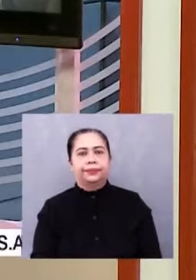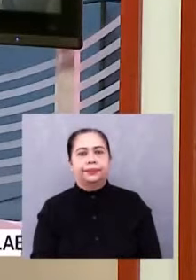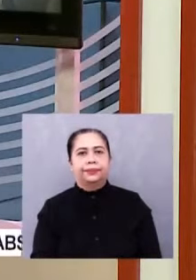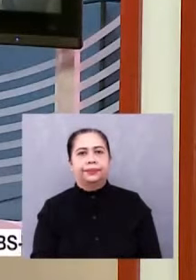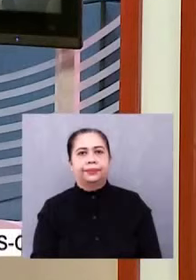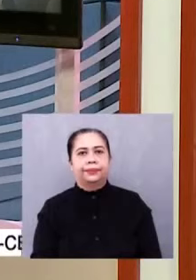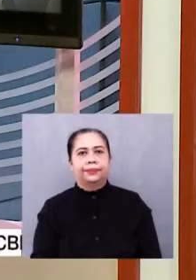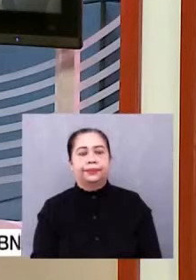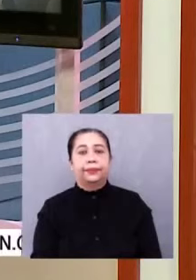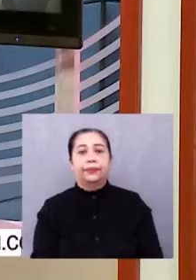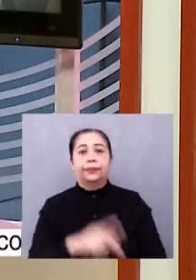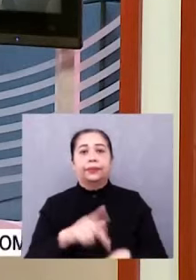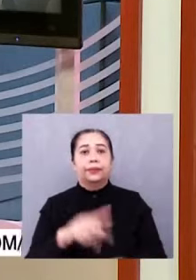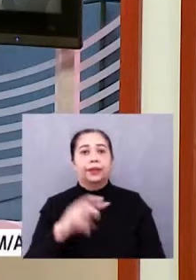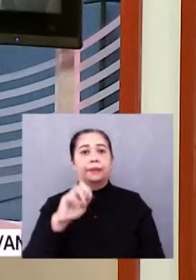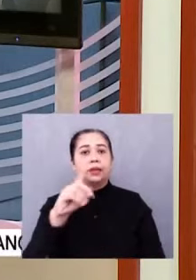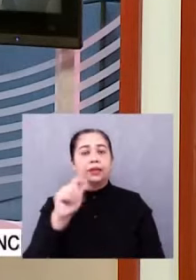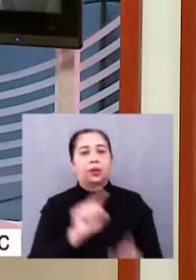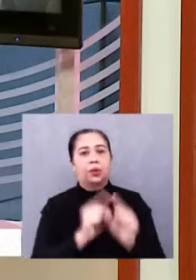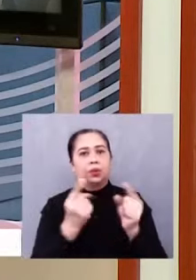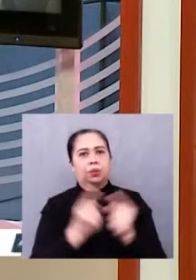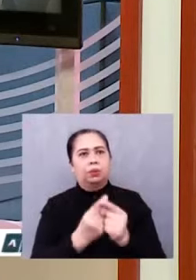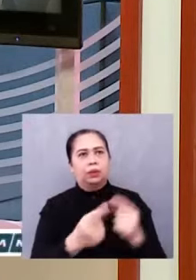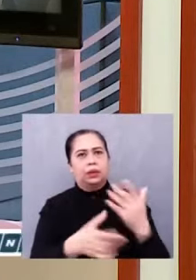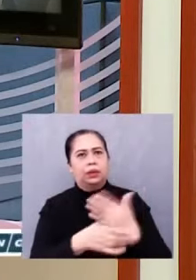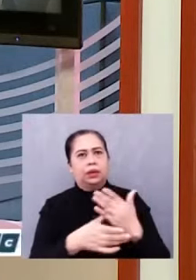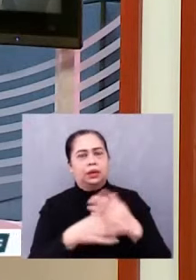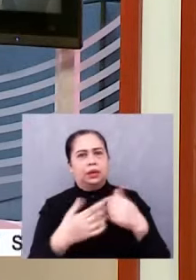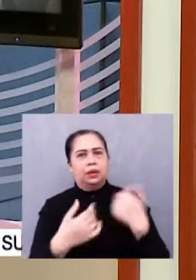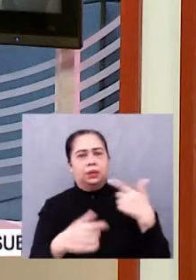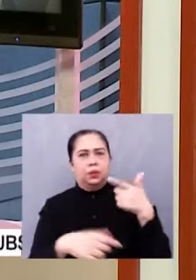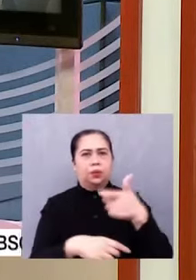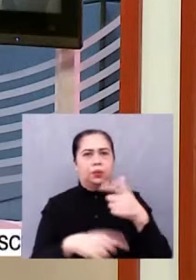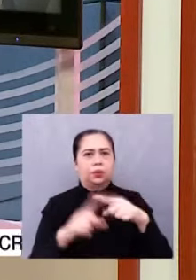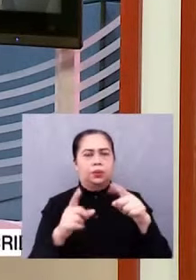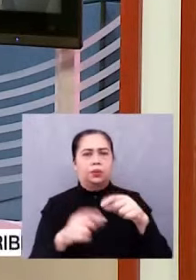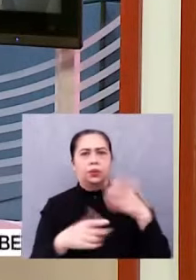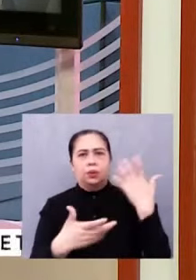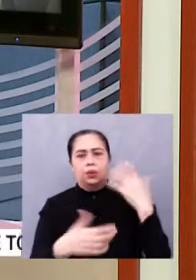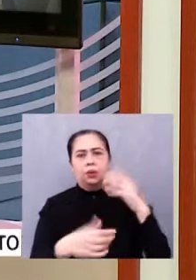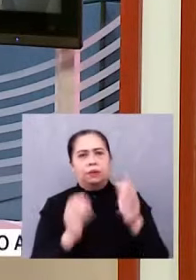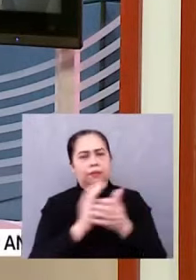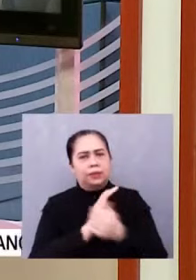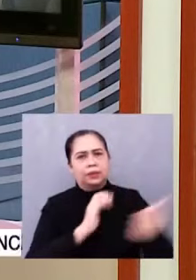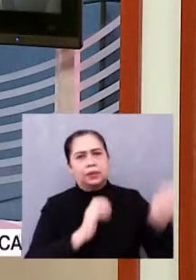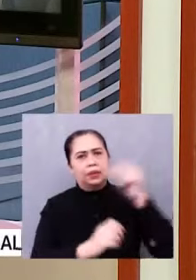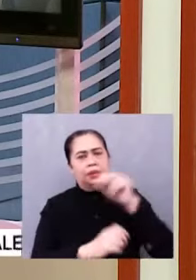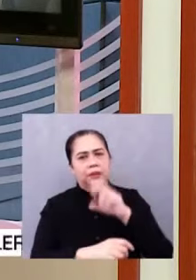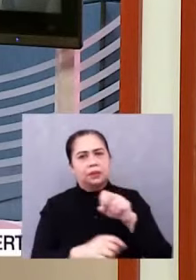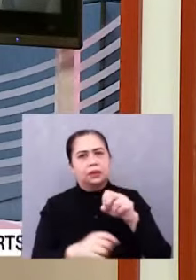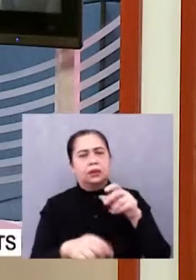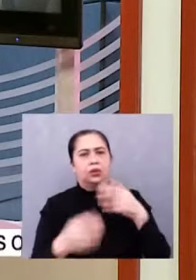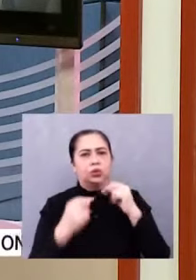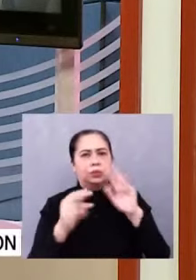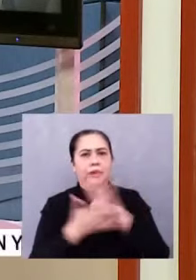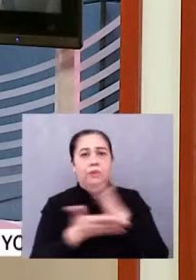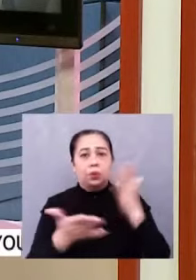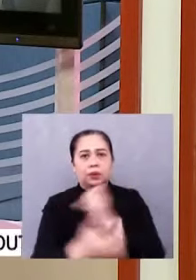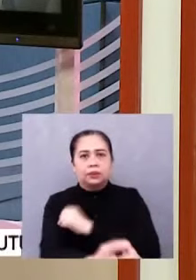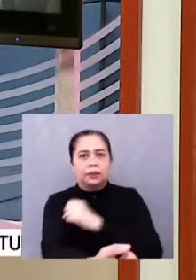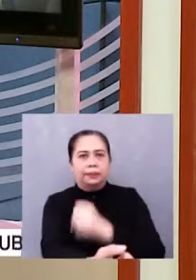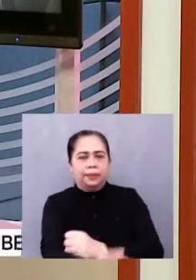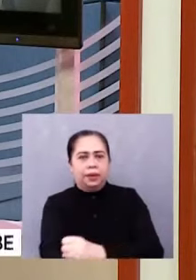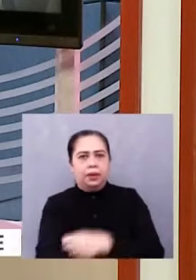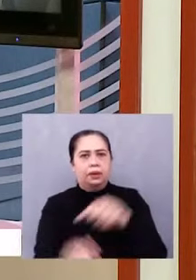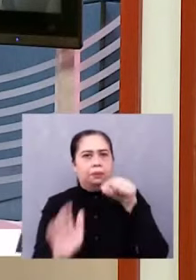Philippine media groups disturbed by the fatal shooting of a veteran Filipino newsman in the province of Samar. The murder of